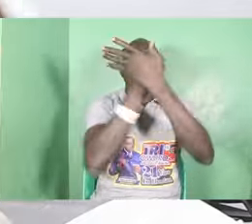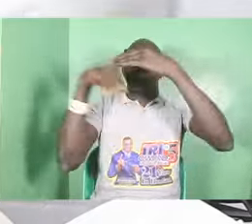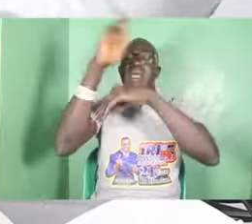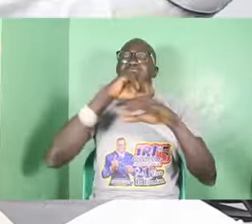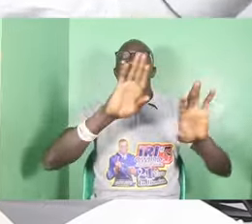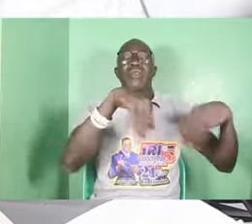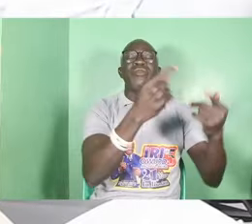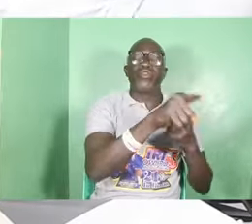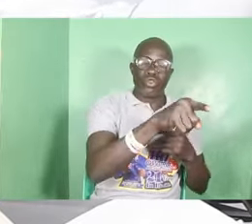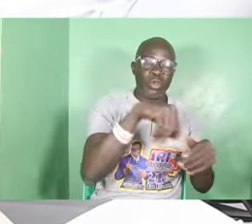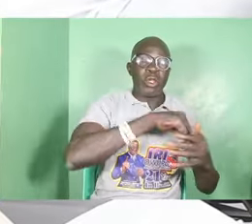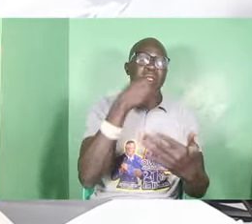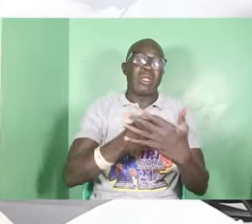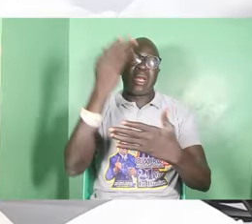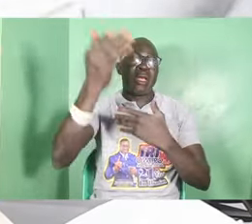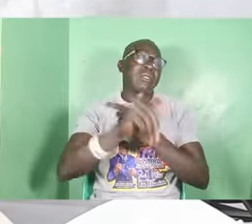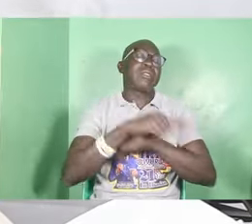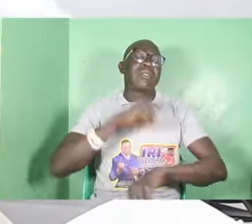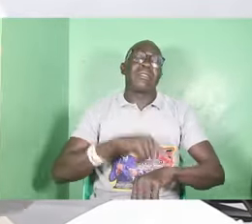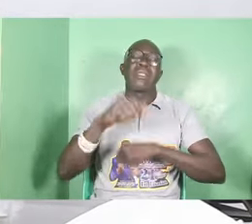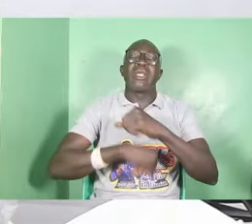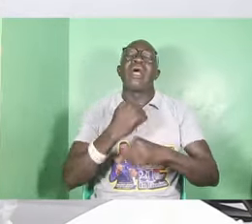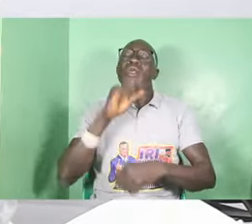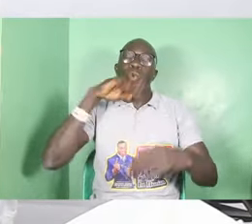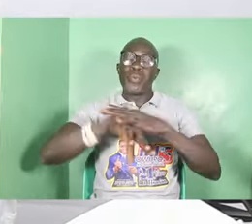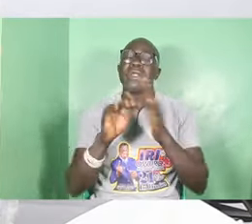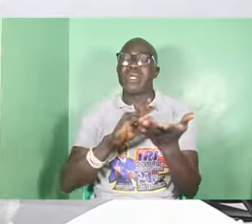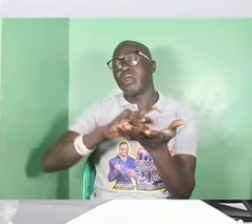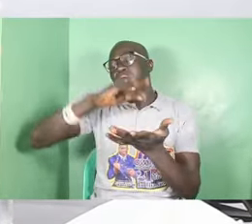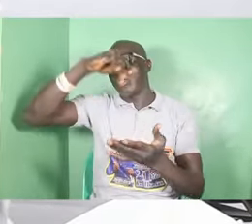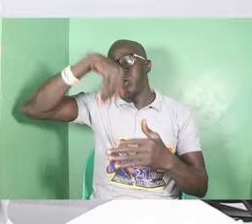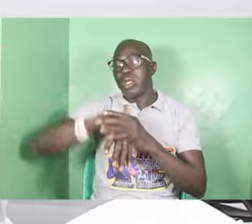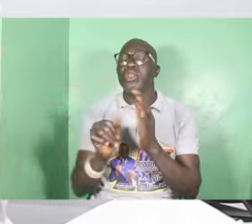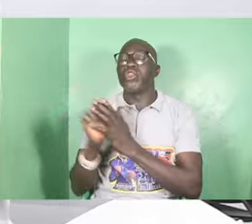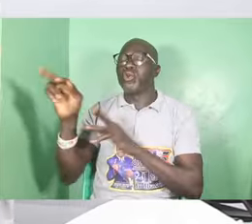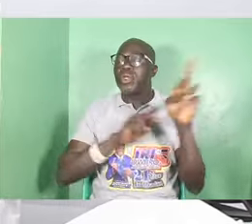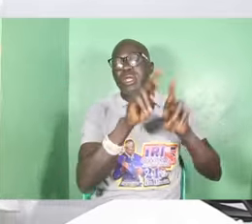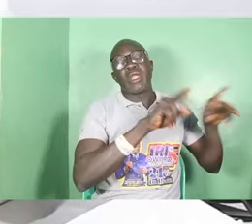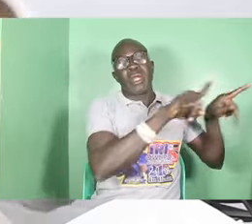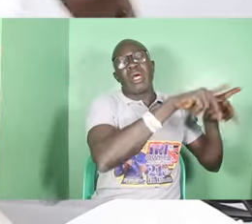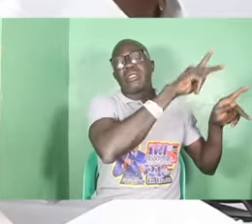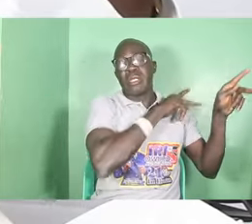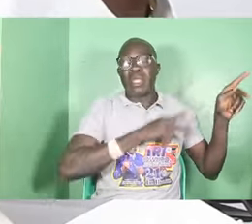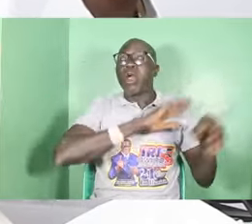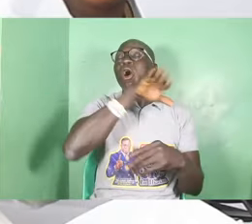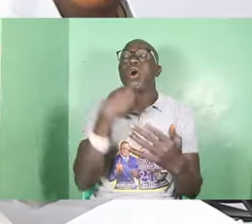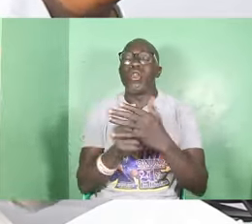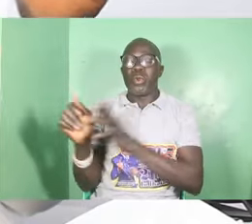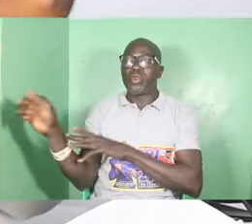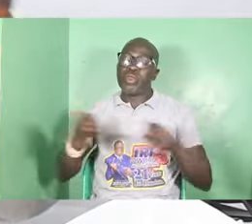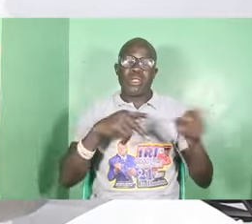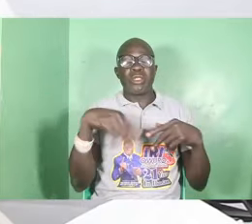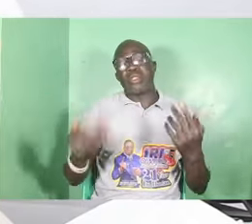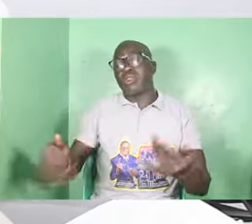for. Amen. Le wo ye amodo. By this time next. E o ti wa ninu ogo. Amen. E o de se bi oba. Amen. Pe te se kayo lo